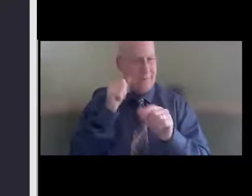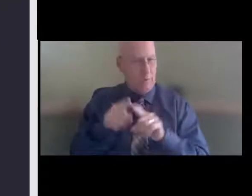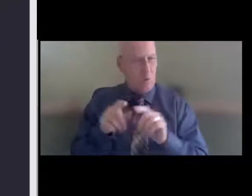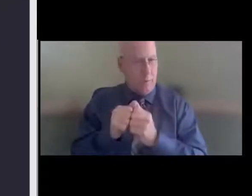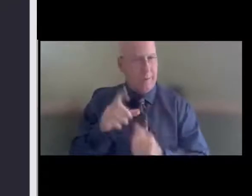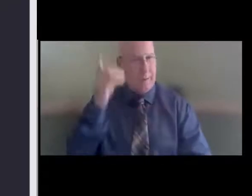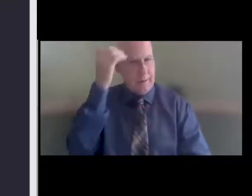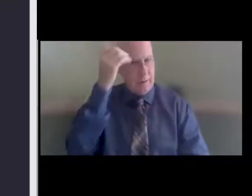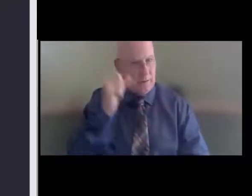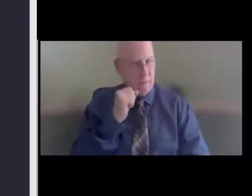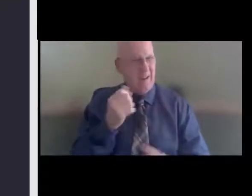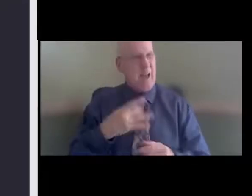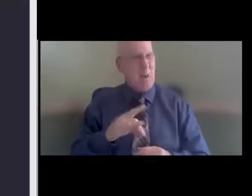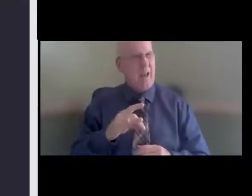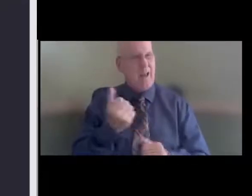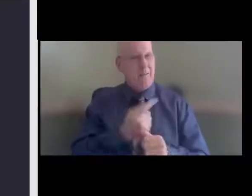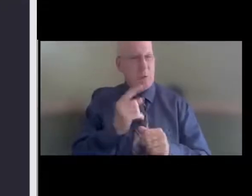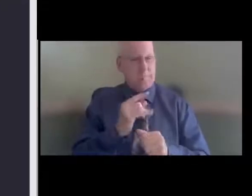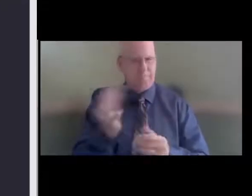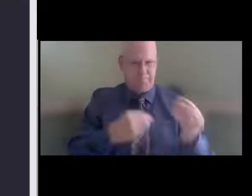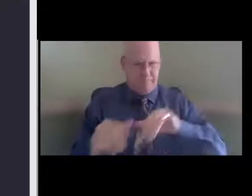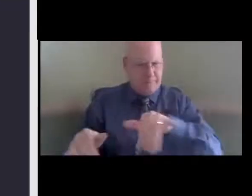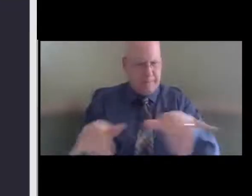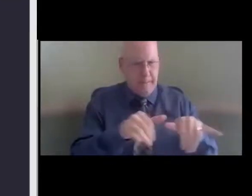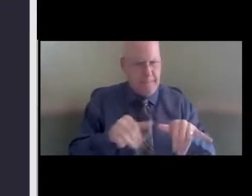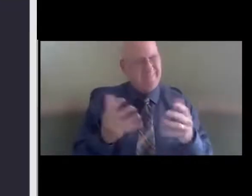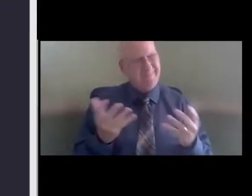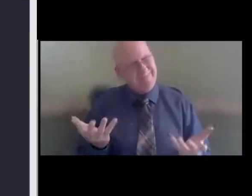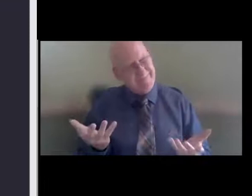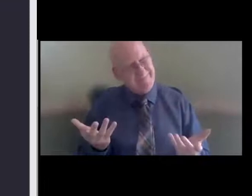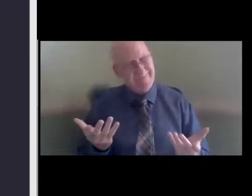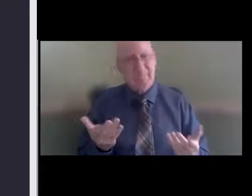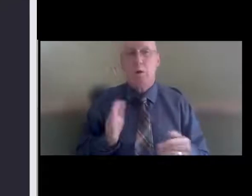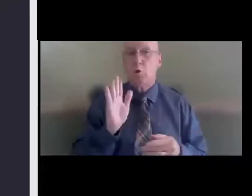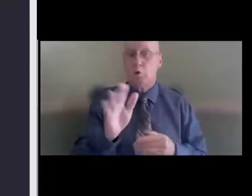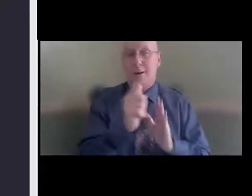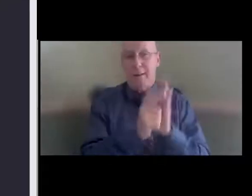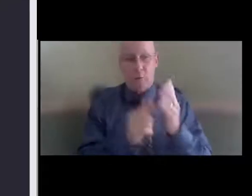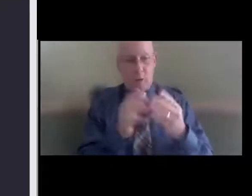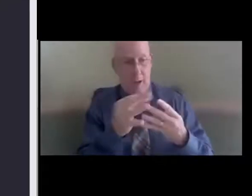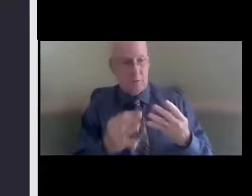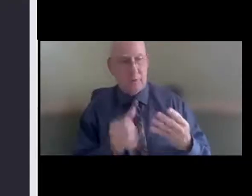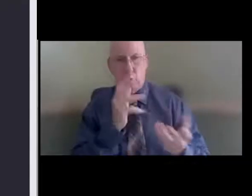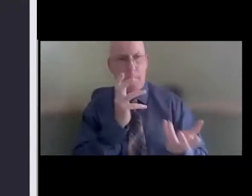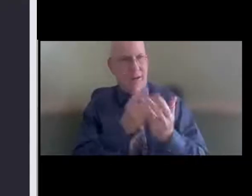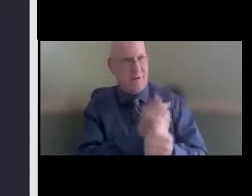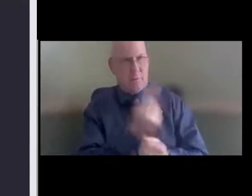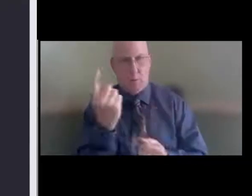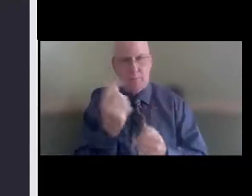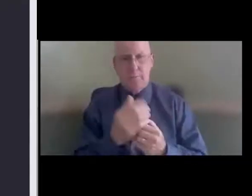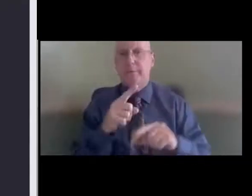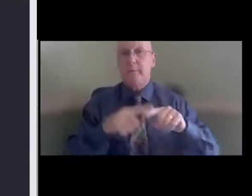put everybody in the same basket. And that's why your legal options are not one size fits all. It depends on that young adult.